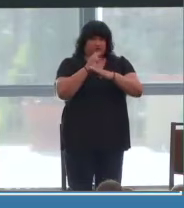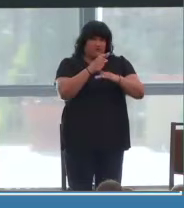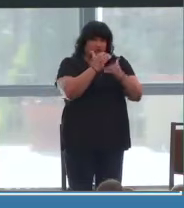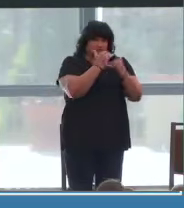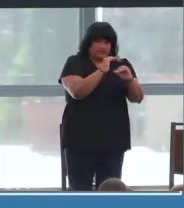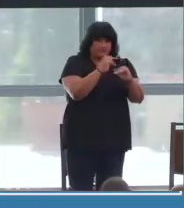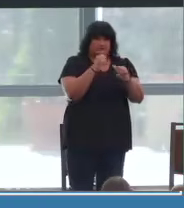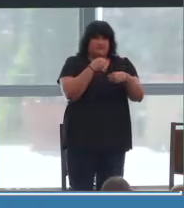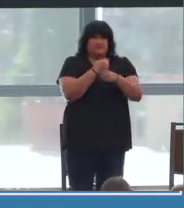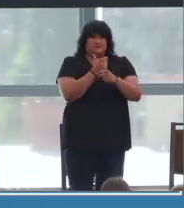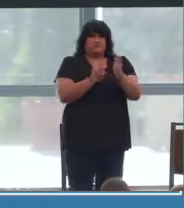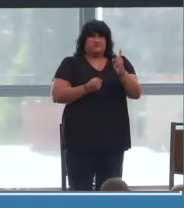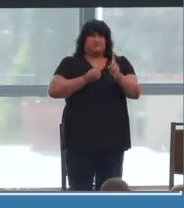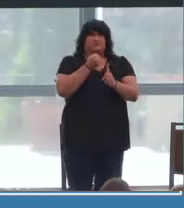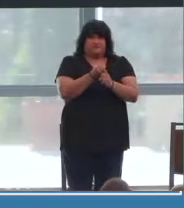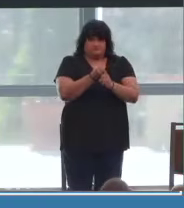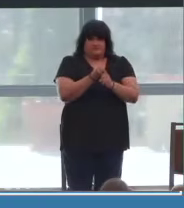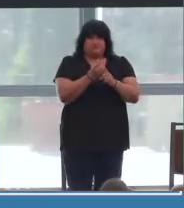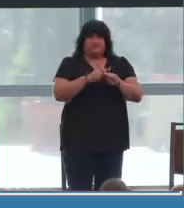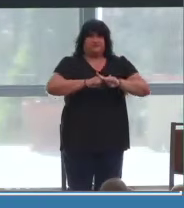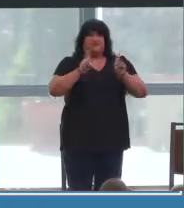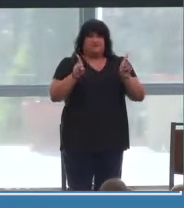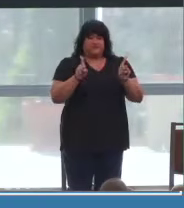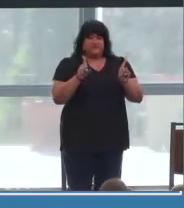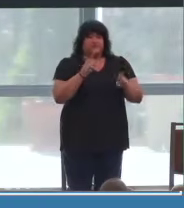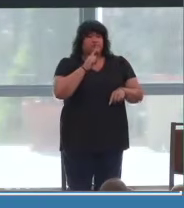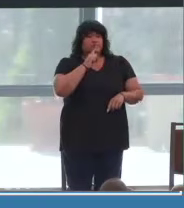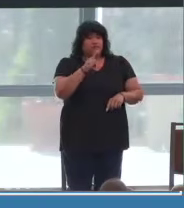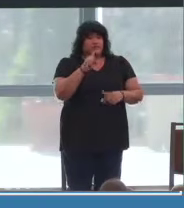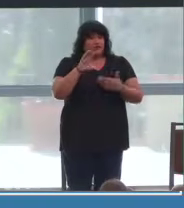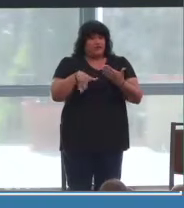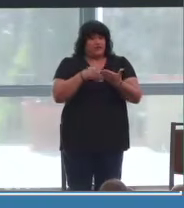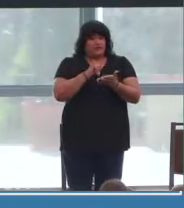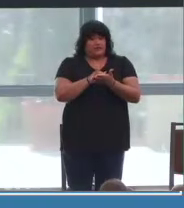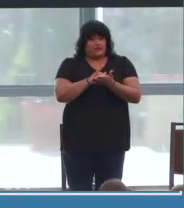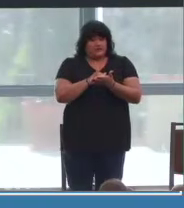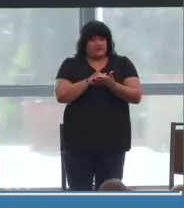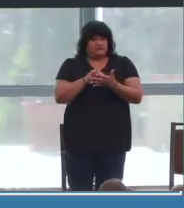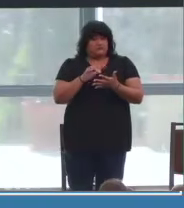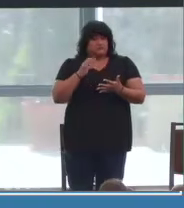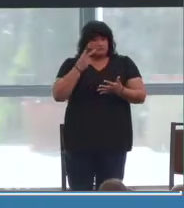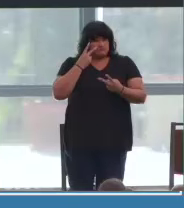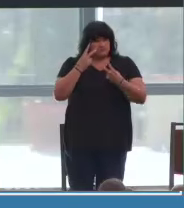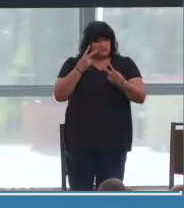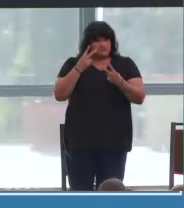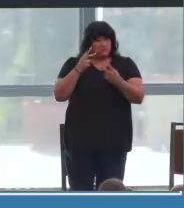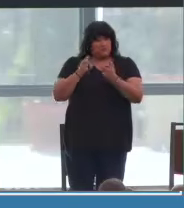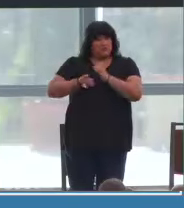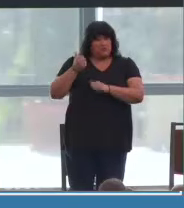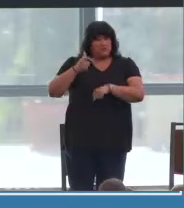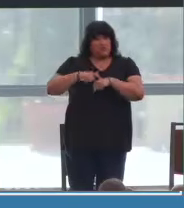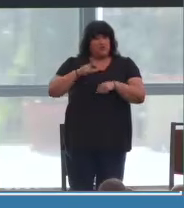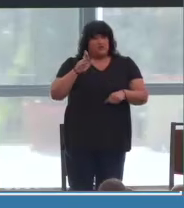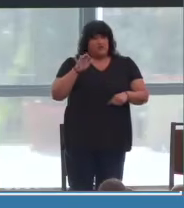difference. So elevated complement activation is seen in mostly lupus, but also a